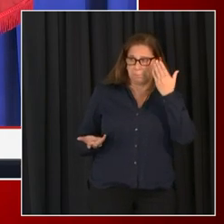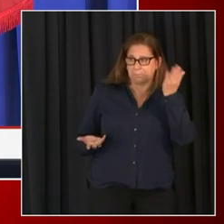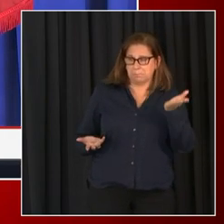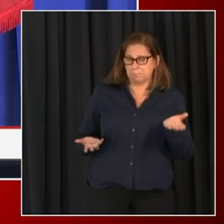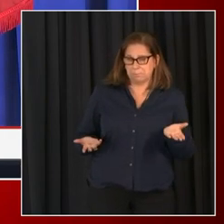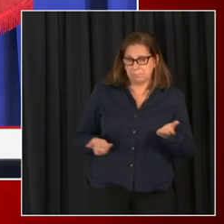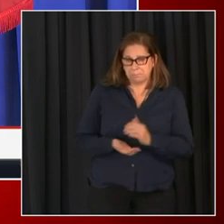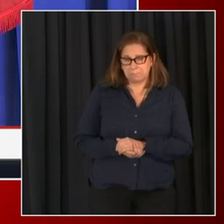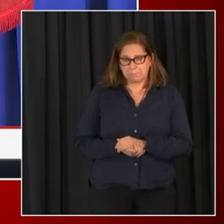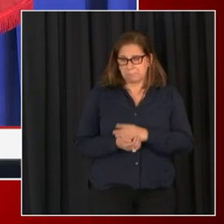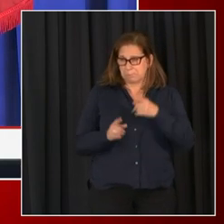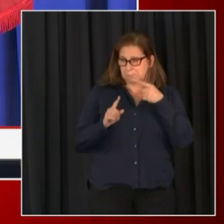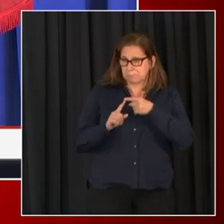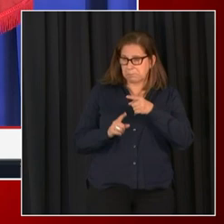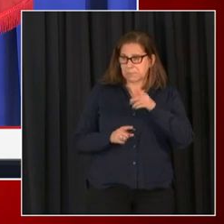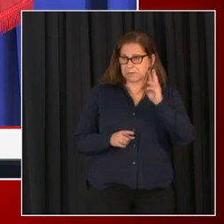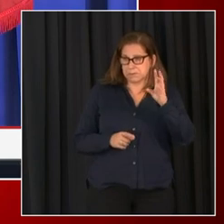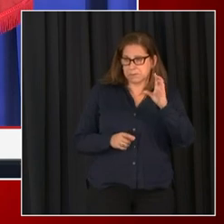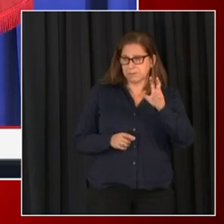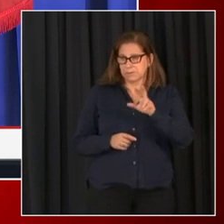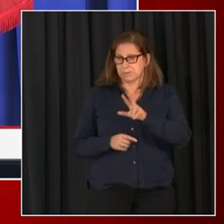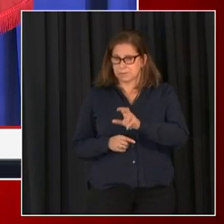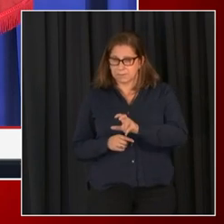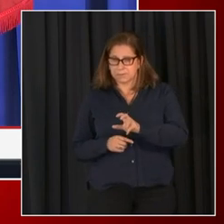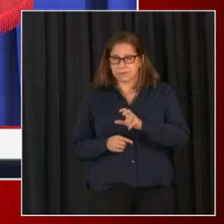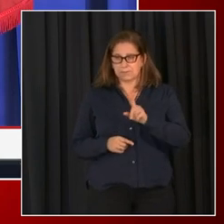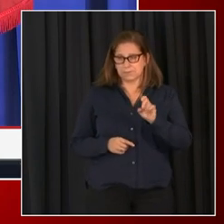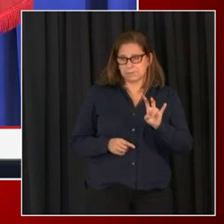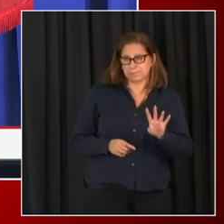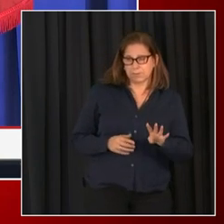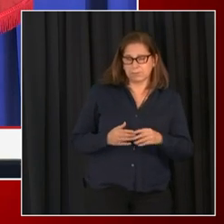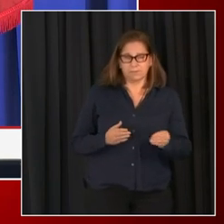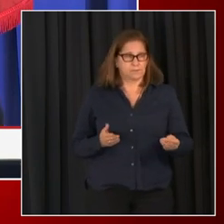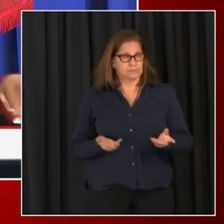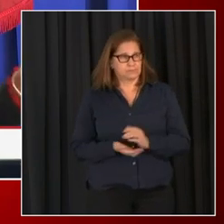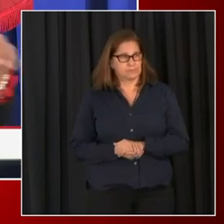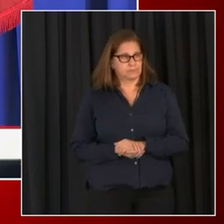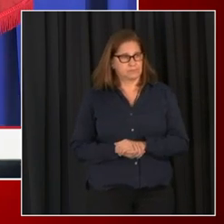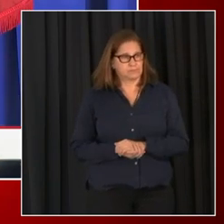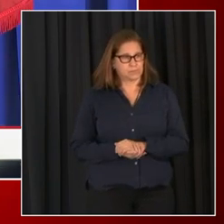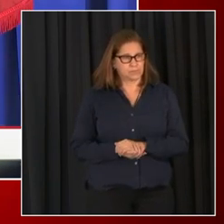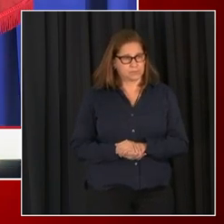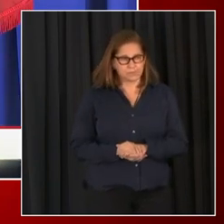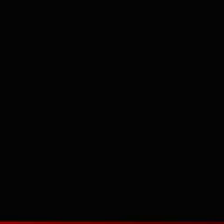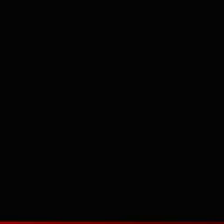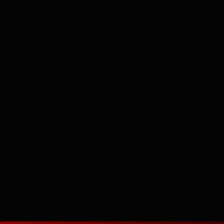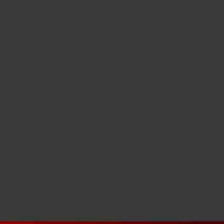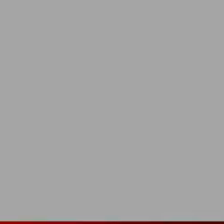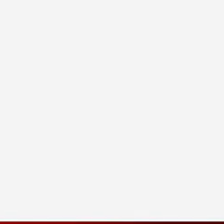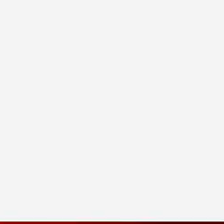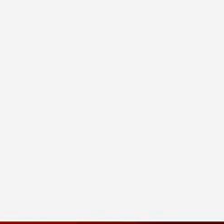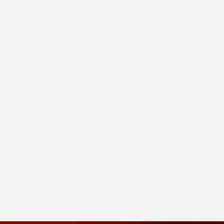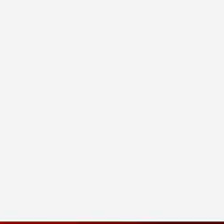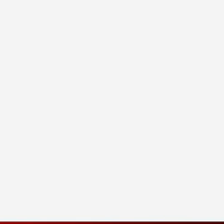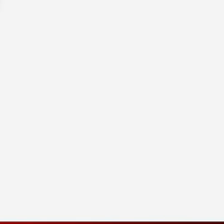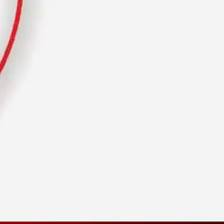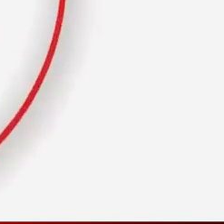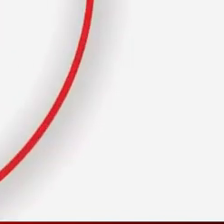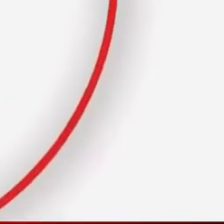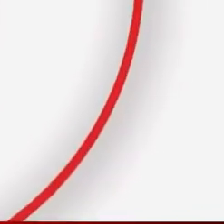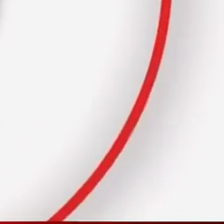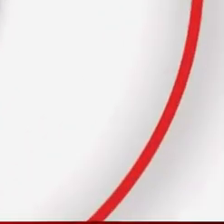specific questions. Okay, thank you, everybody.